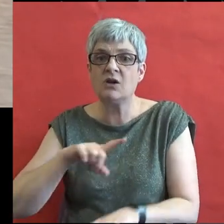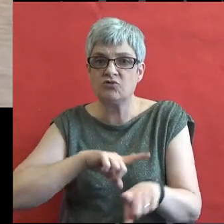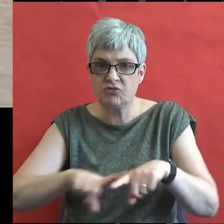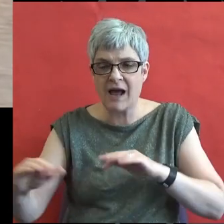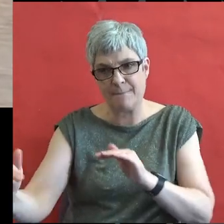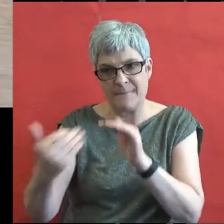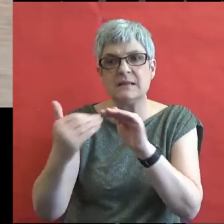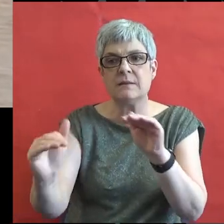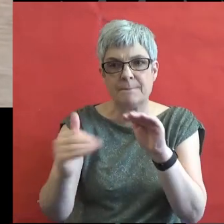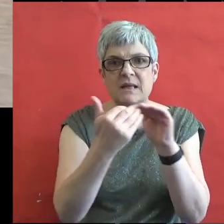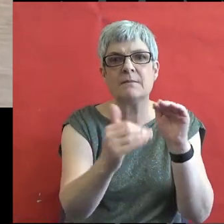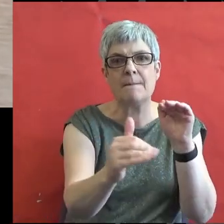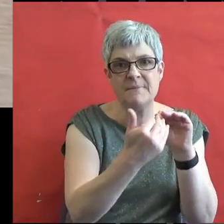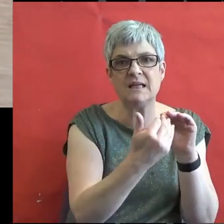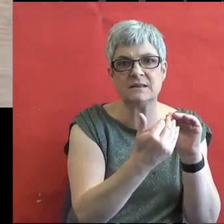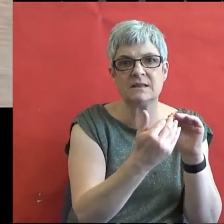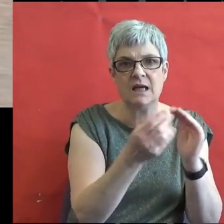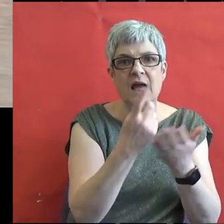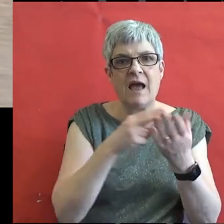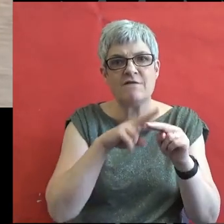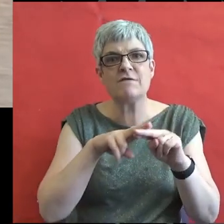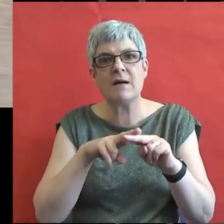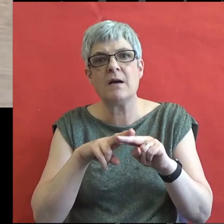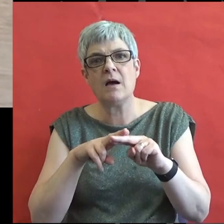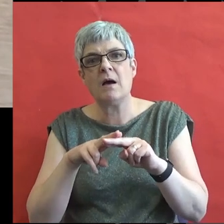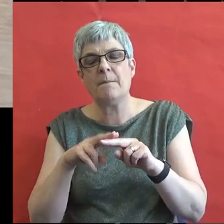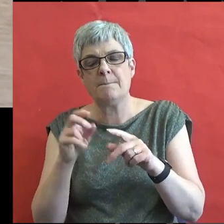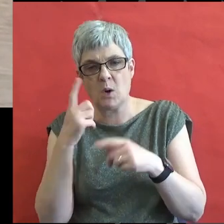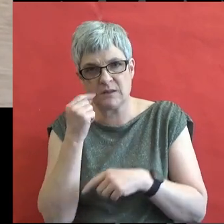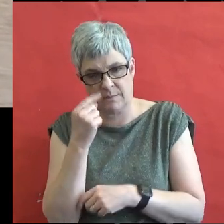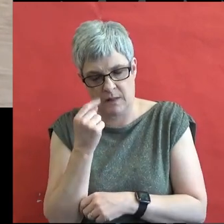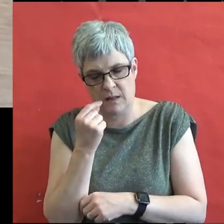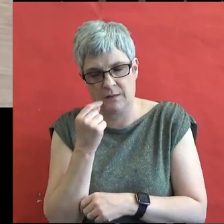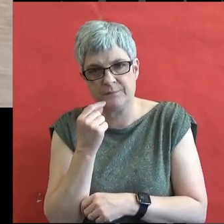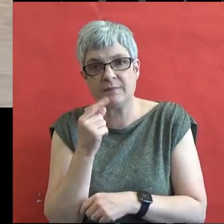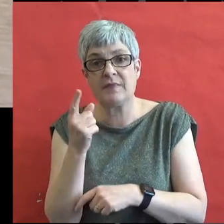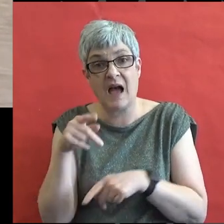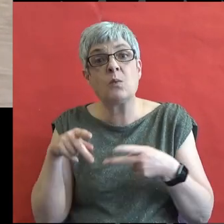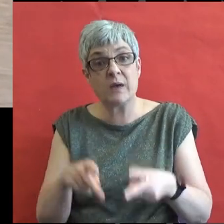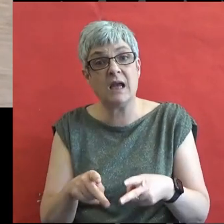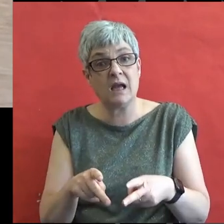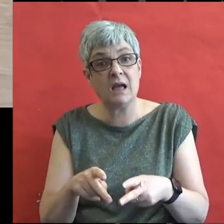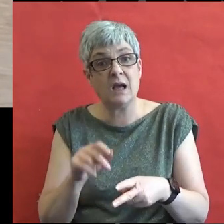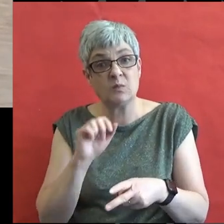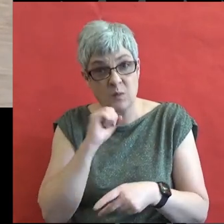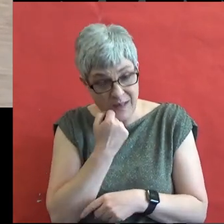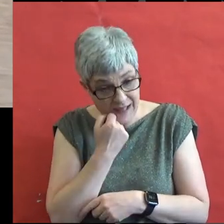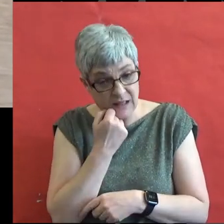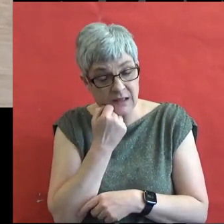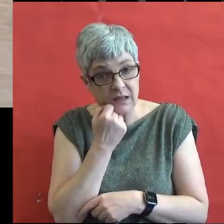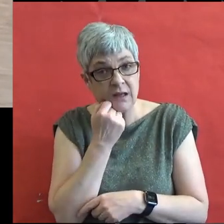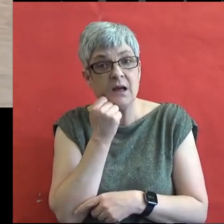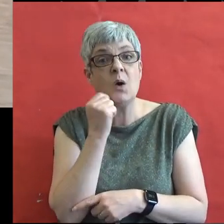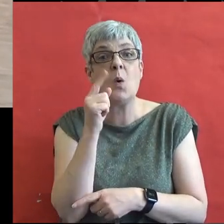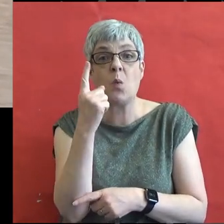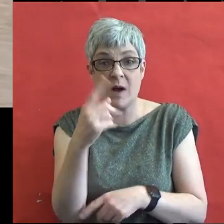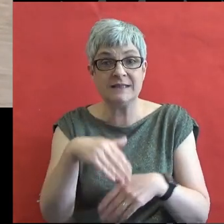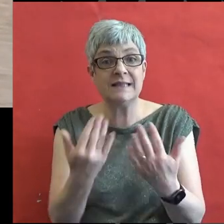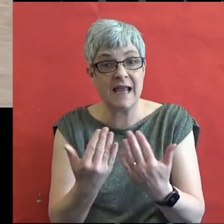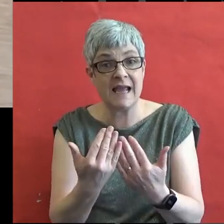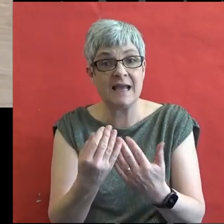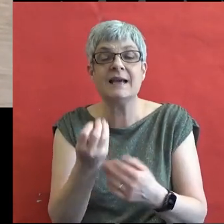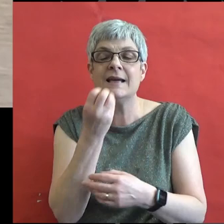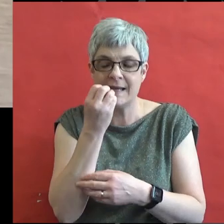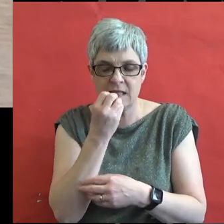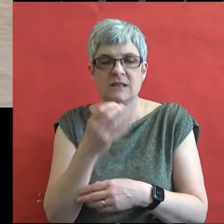needs whenever possible. In that way, we will one day eat and drink